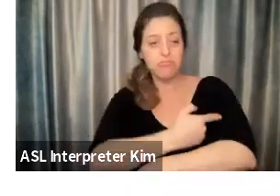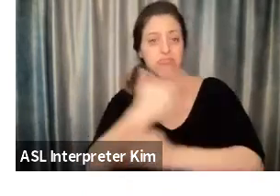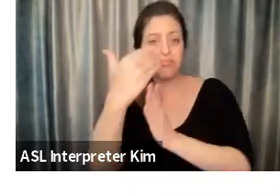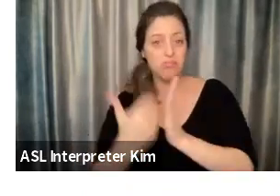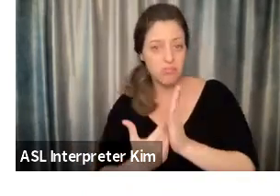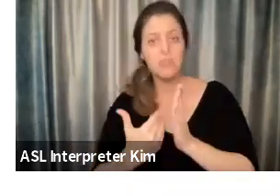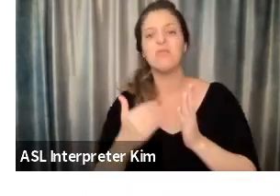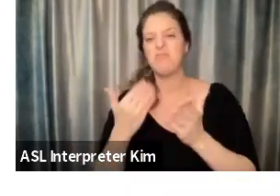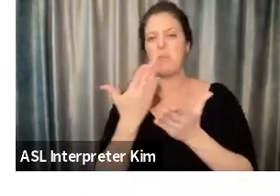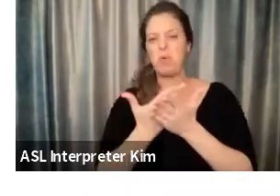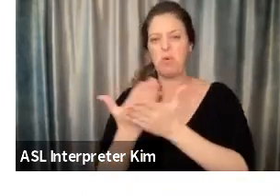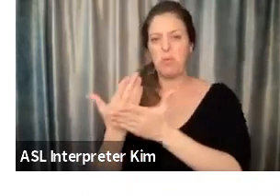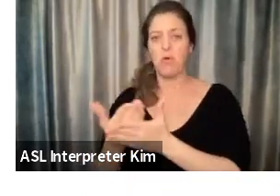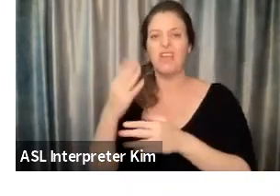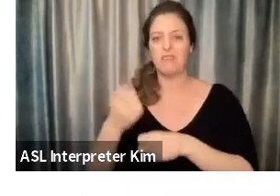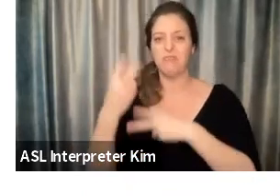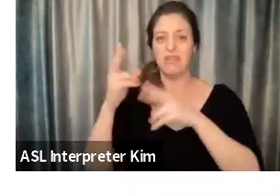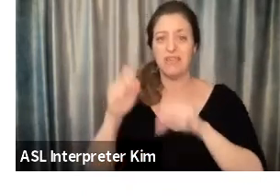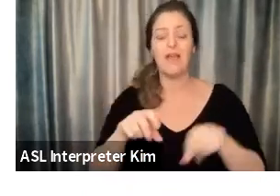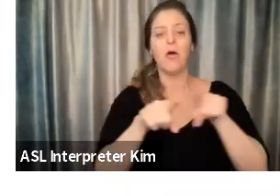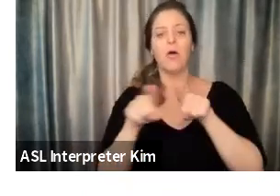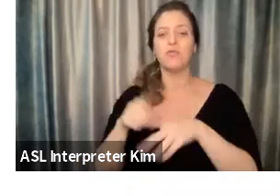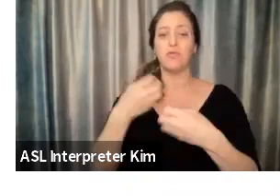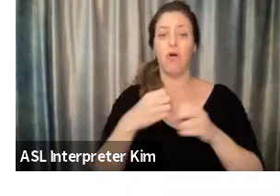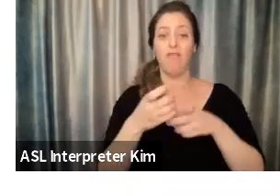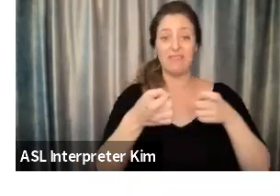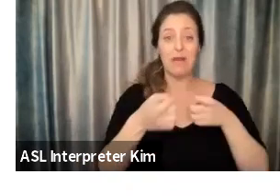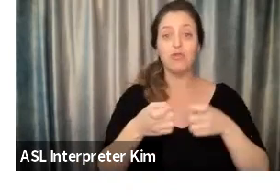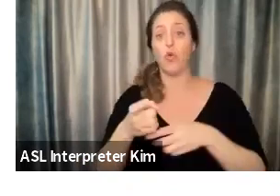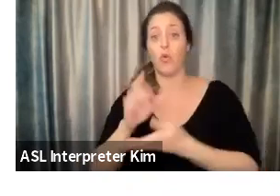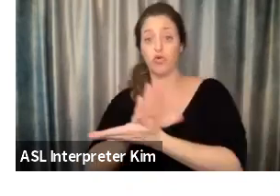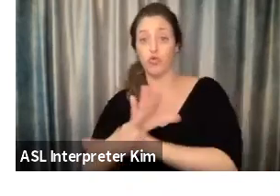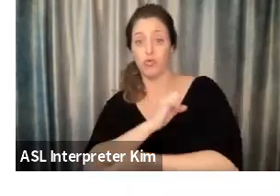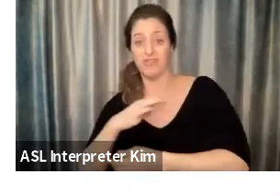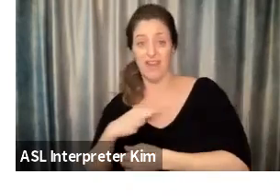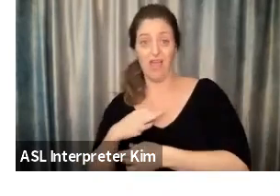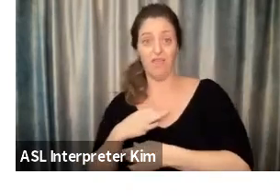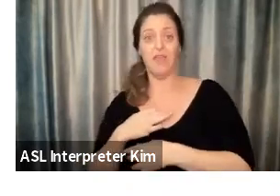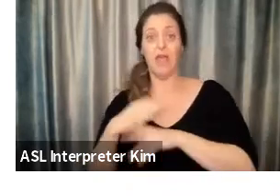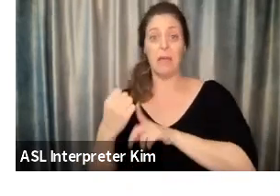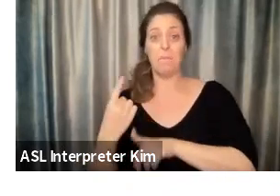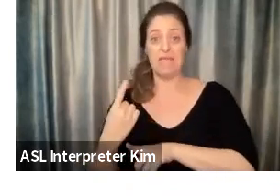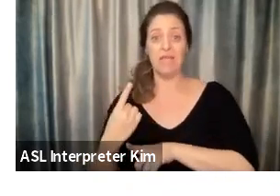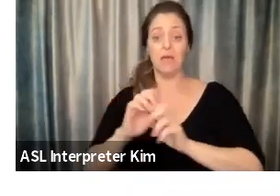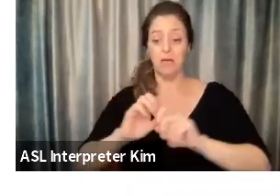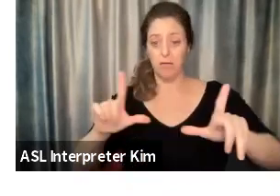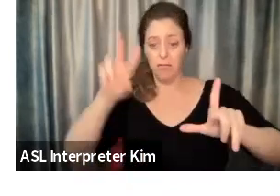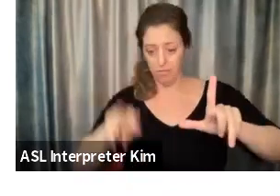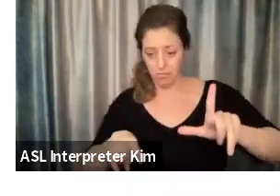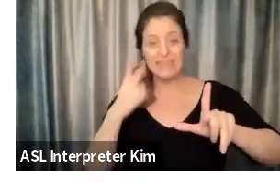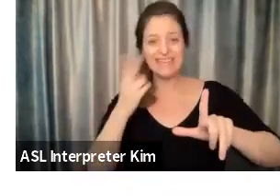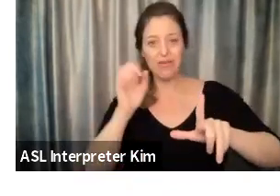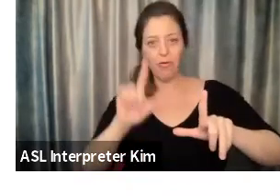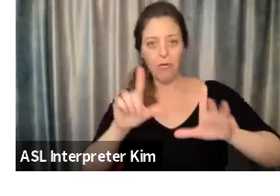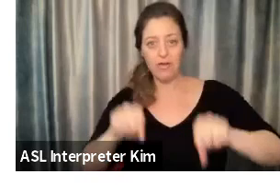the office managers or school staff at your home school of address would get notified. And you could already start enrolling now for